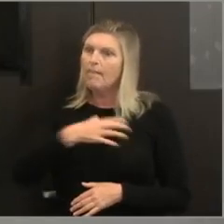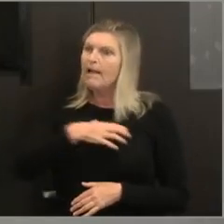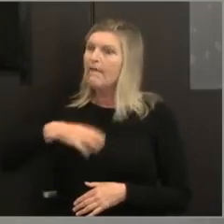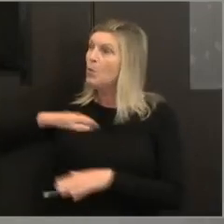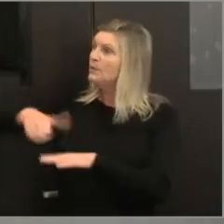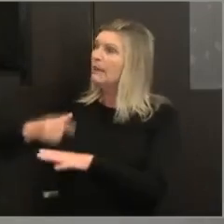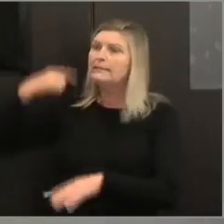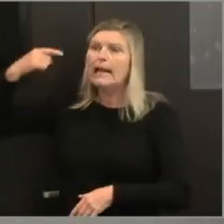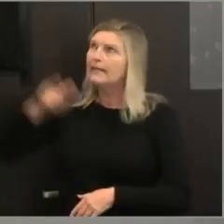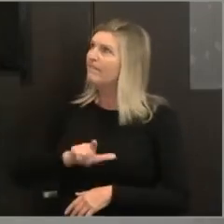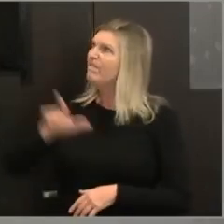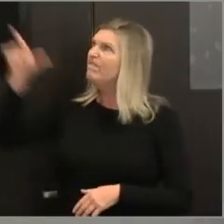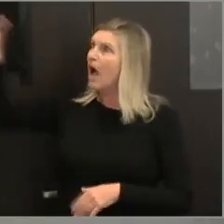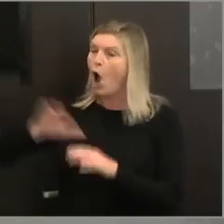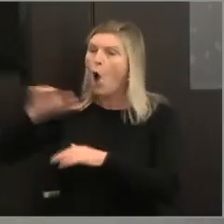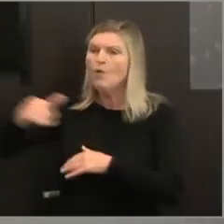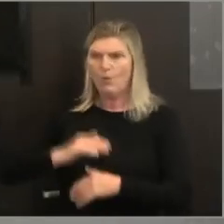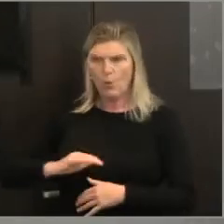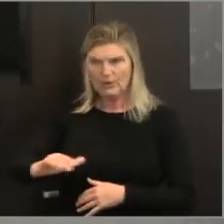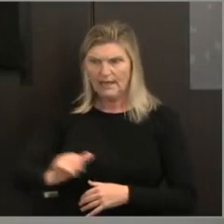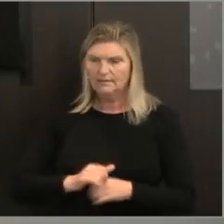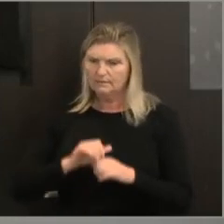London across a stretch of water.